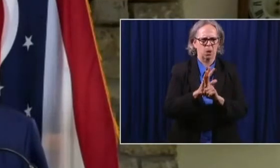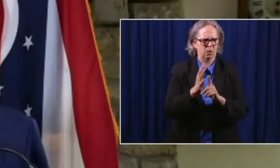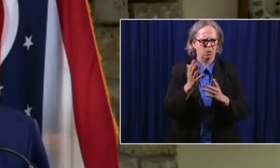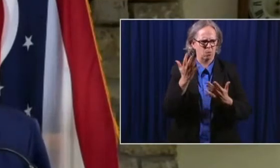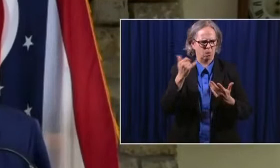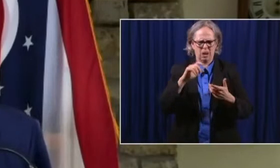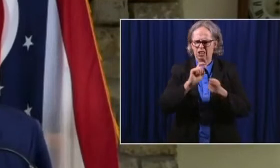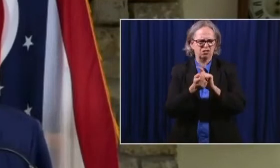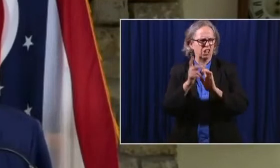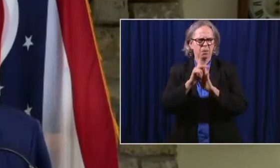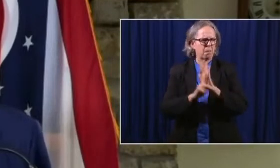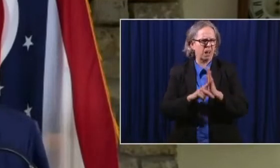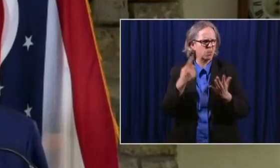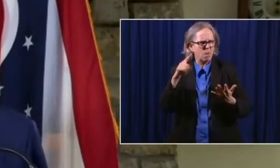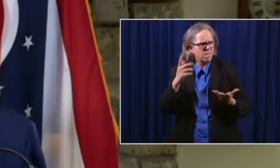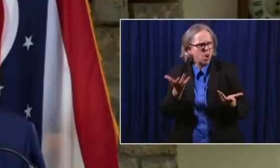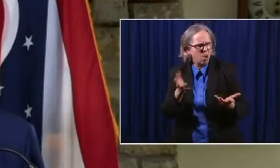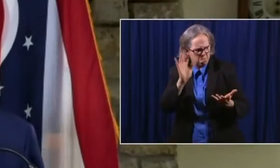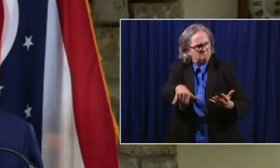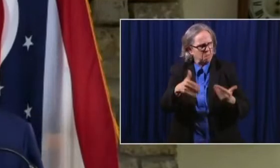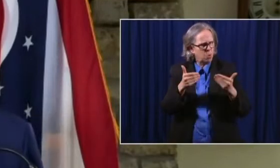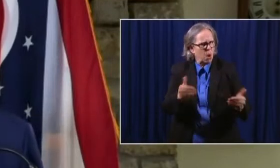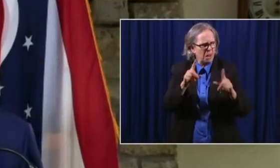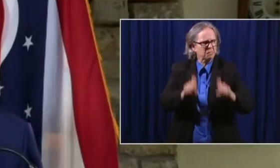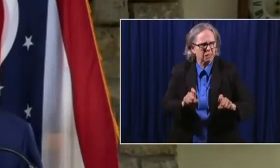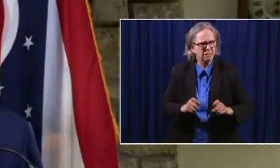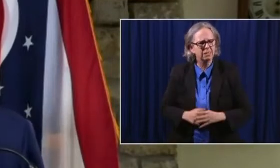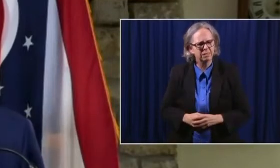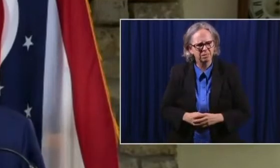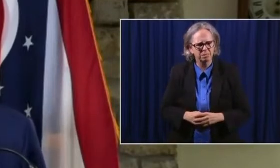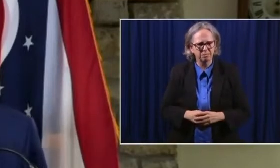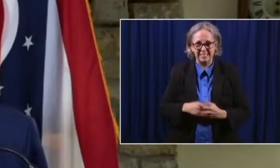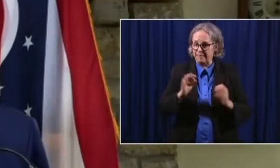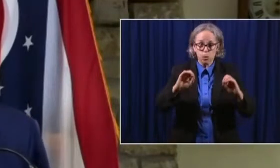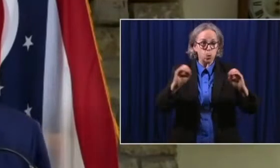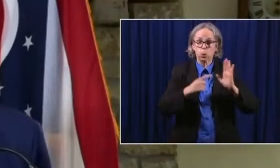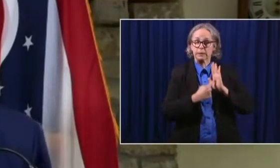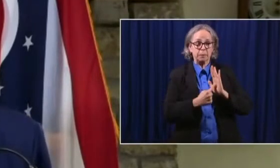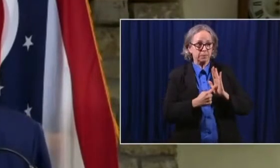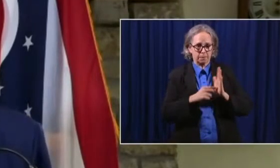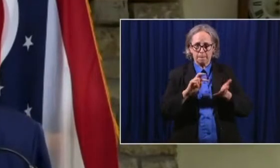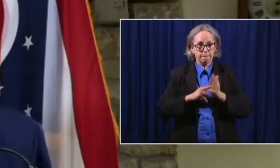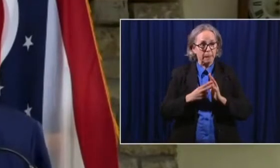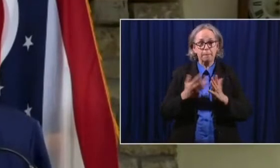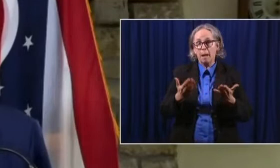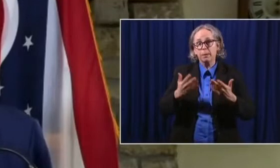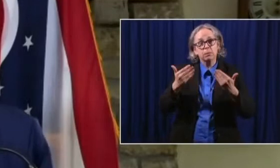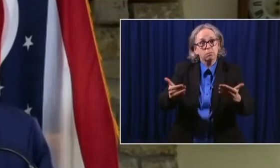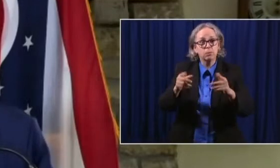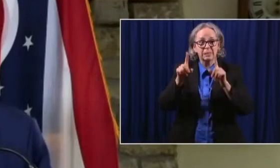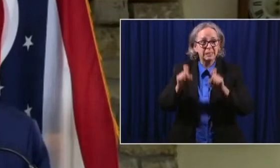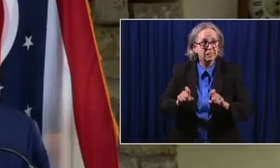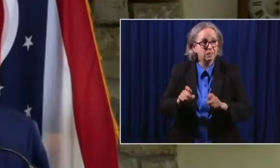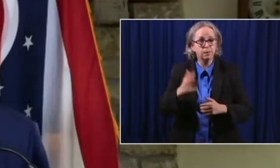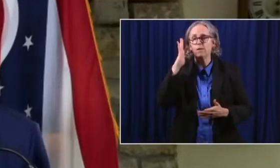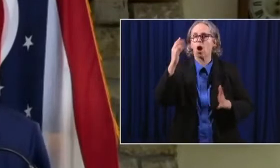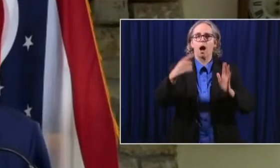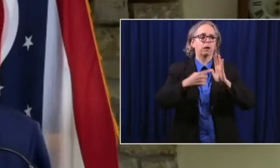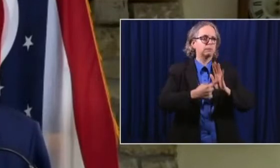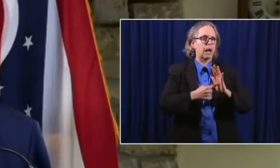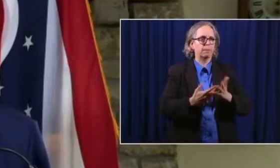be able to test people who do not have symptoms. I mean, one of the things that we know, particularly, let's take going back to